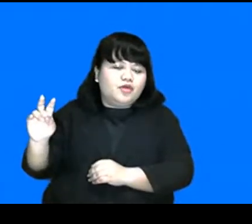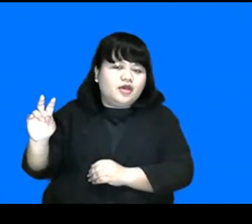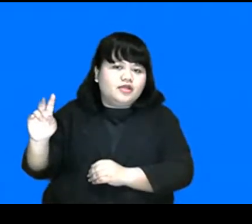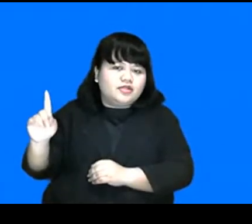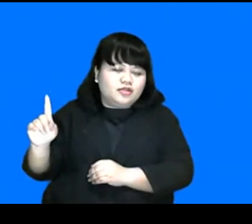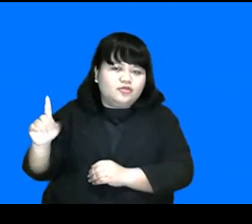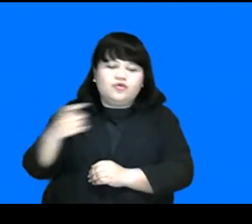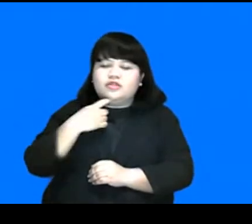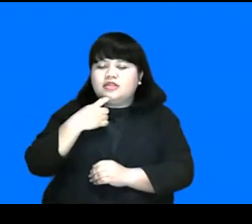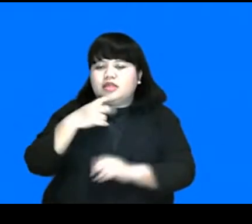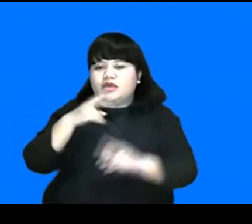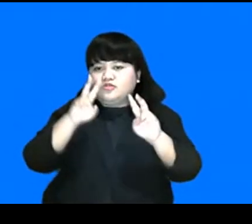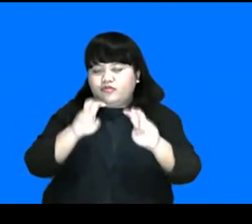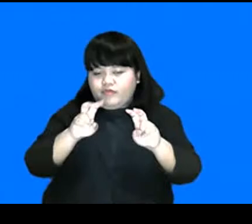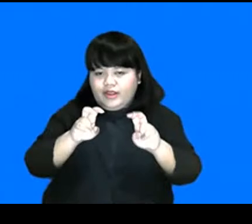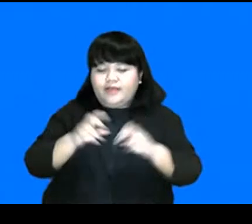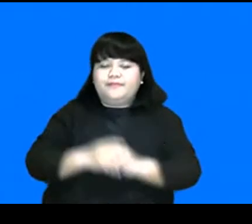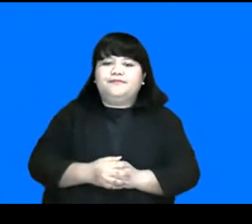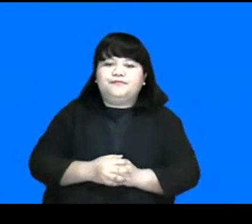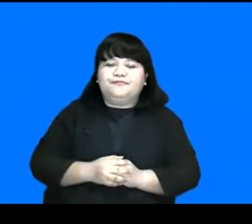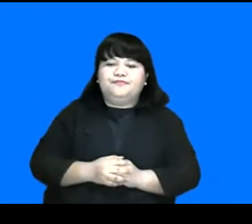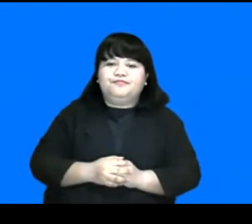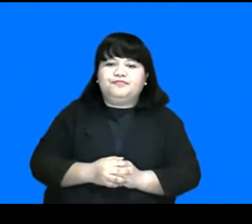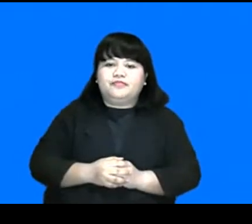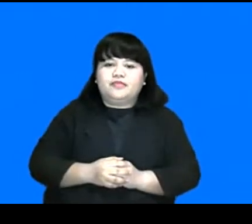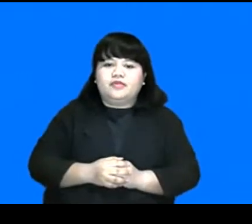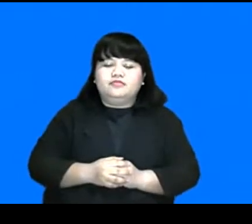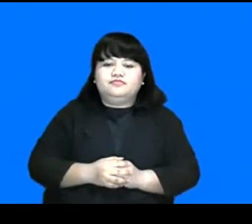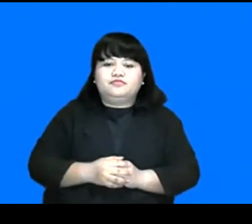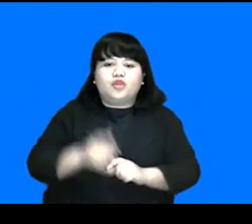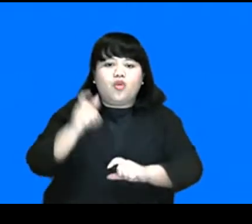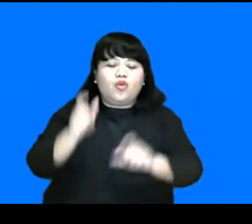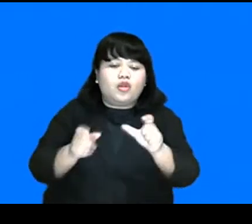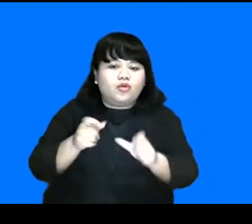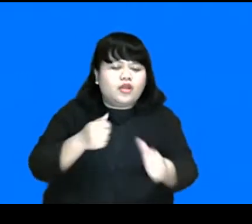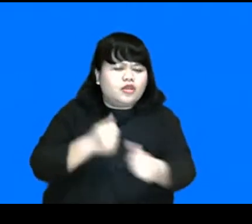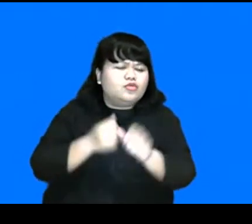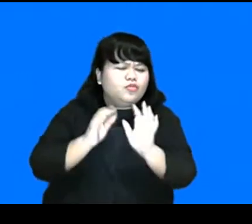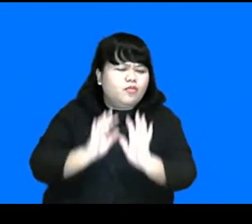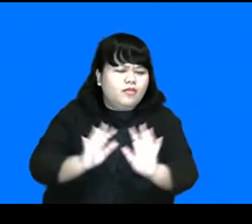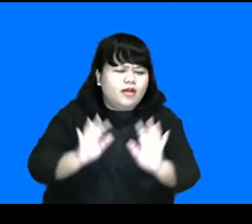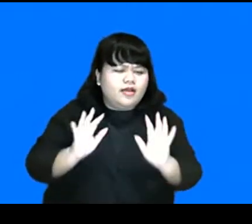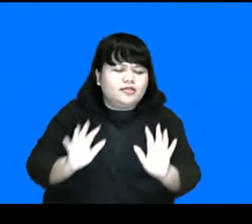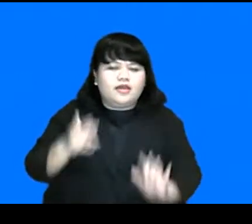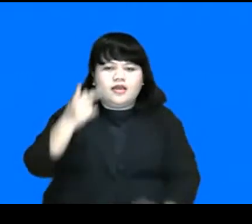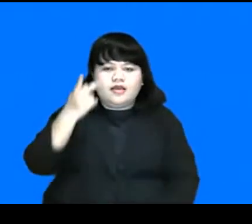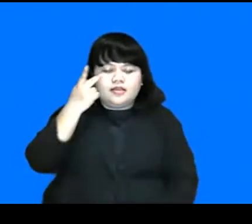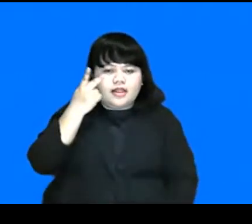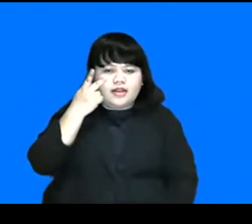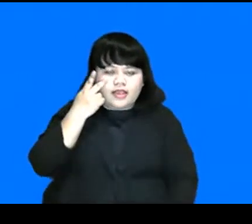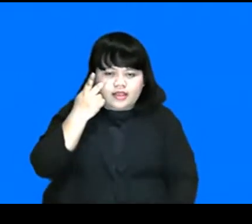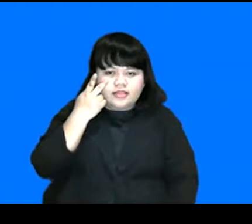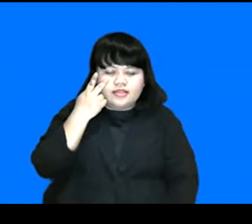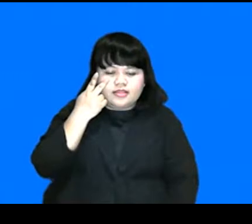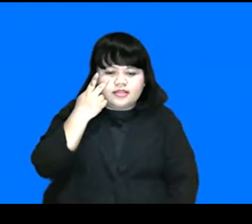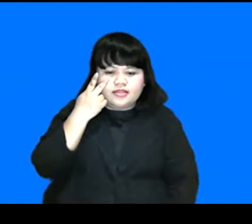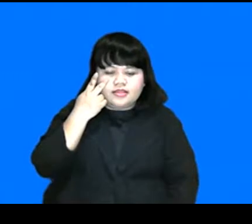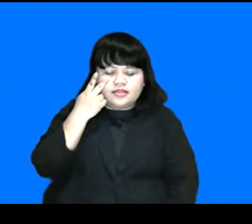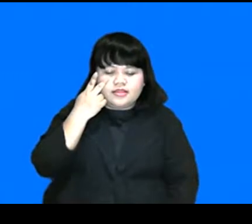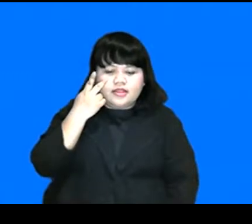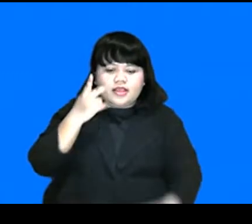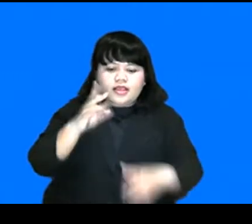1,400 respondents. And then the respondents' backgrounds are the political party constituents. And then the result